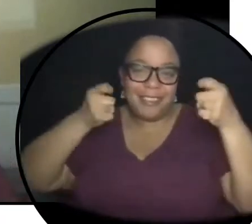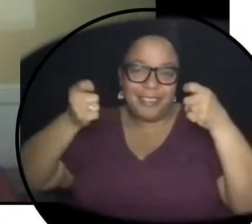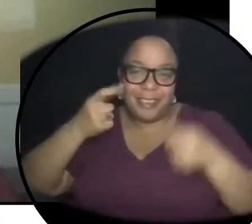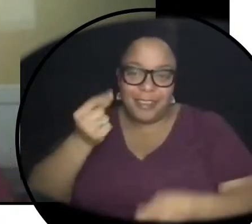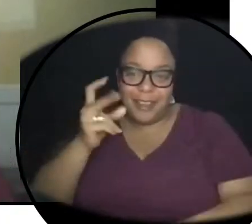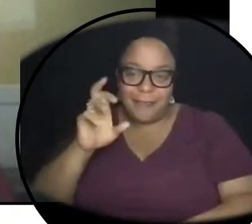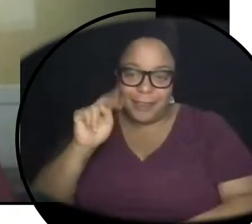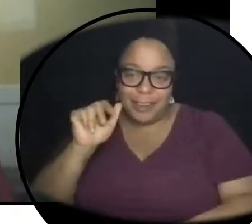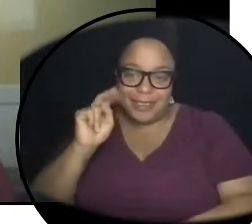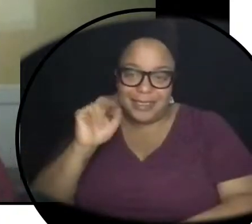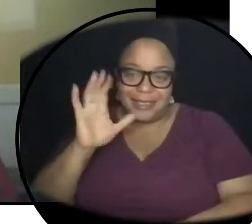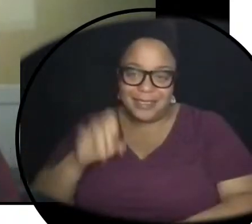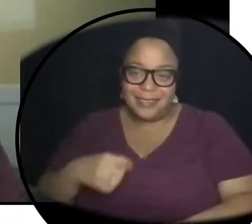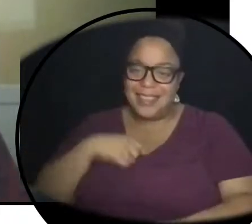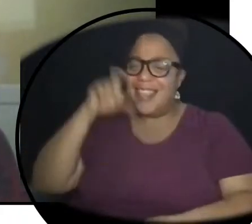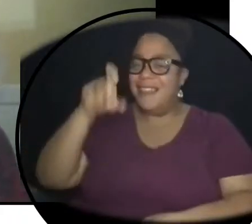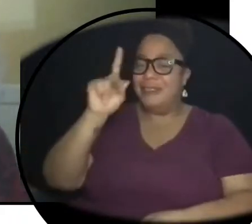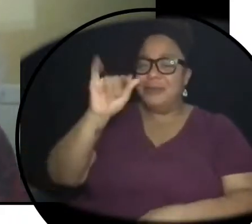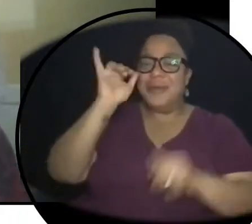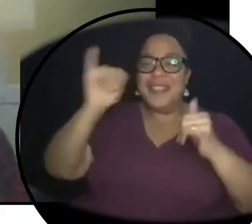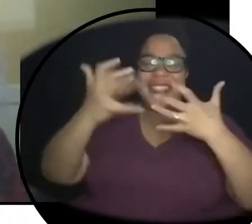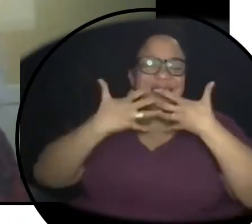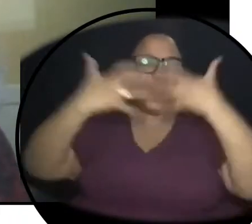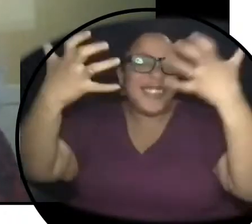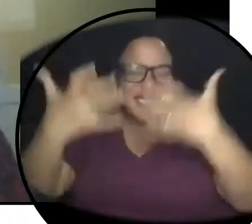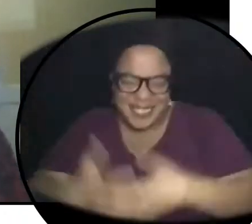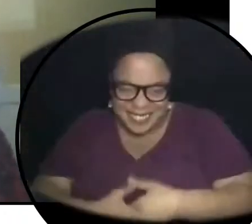by introducing who we have here,